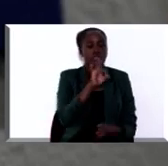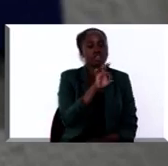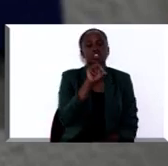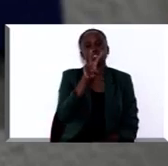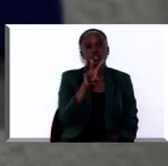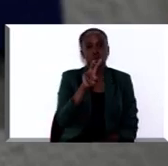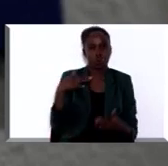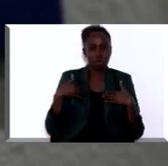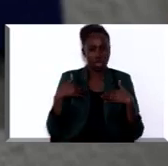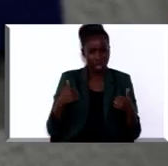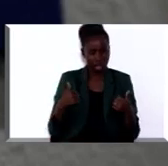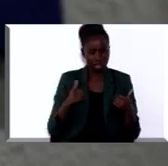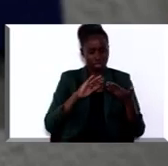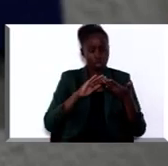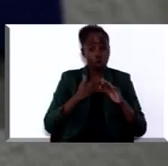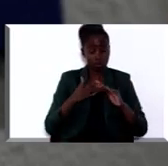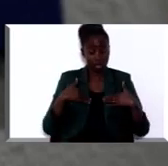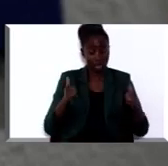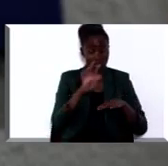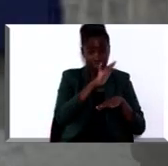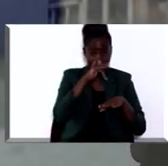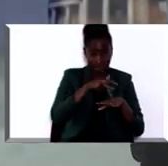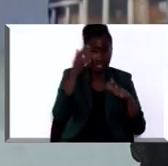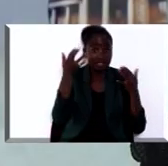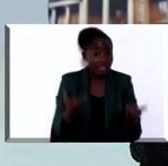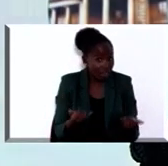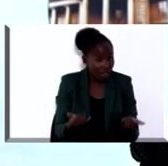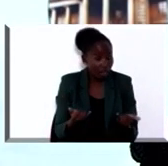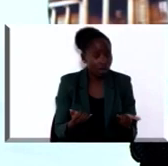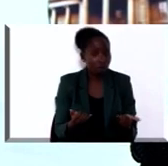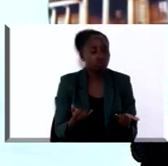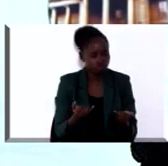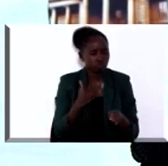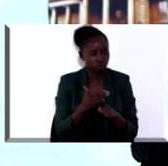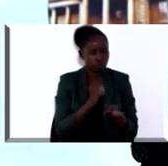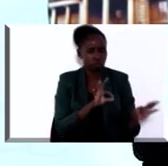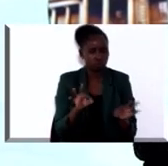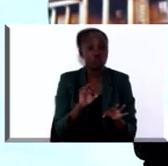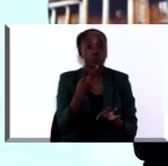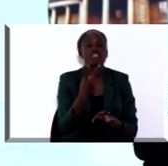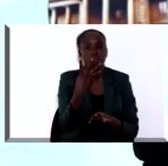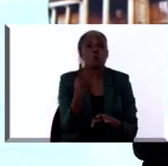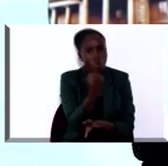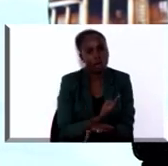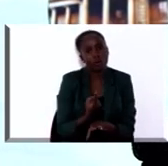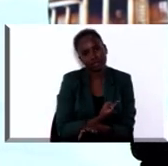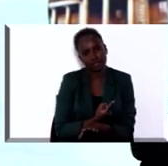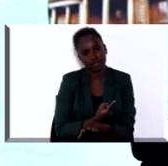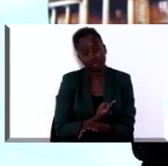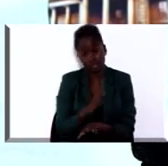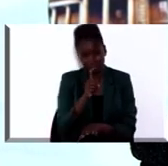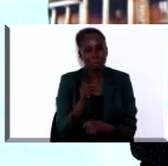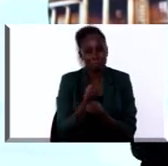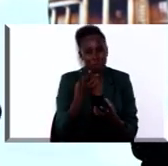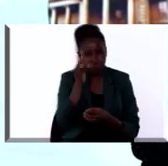health community health centers are operating 24 hours, and in many of them we know